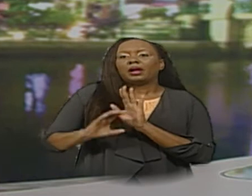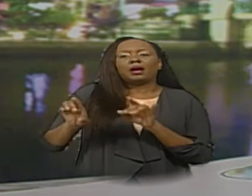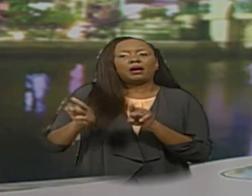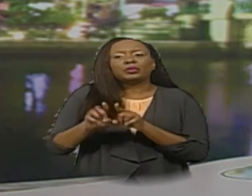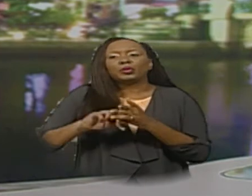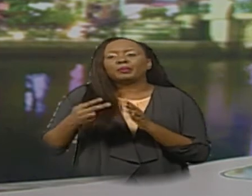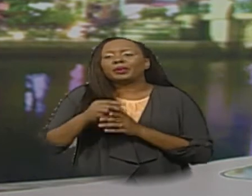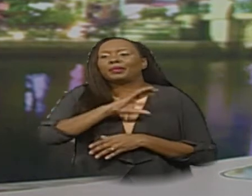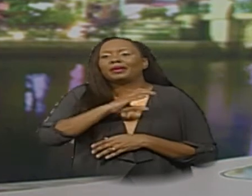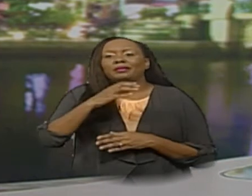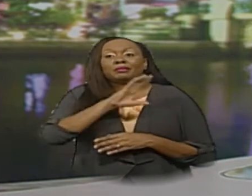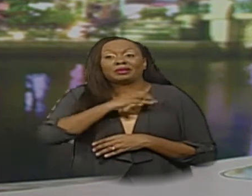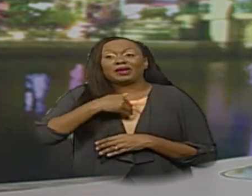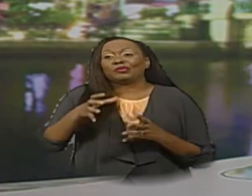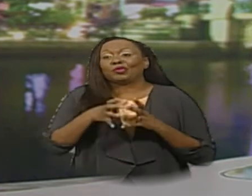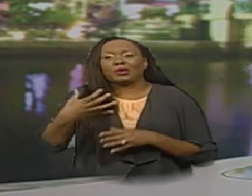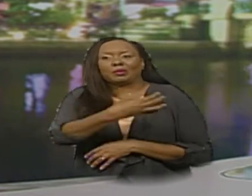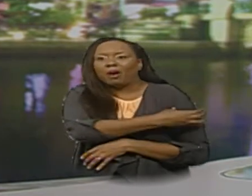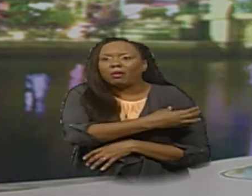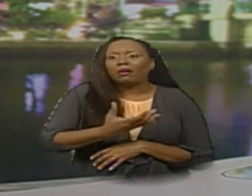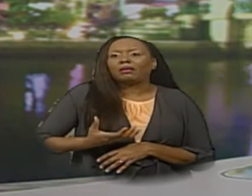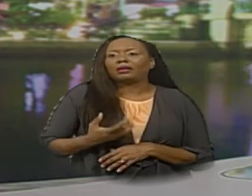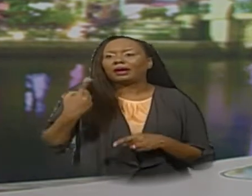police too much liberty in enforcing their jobs.